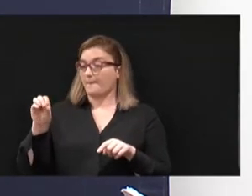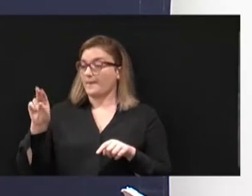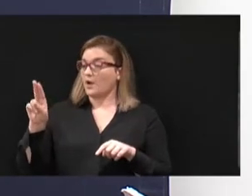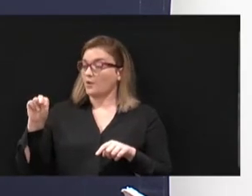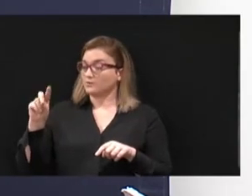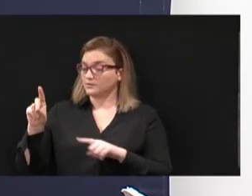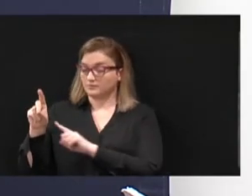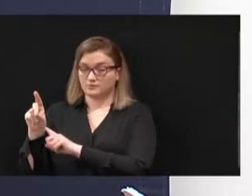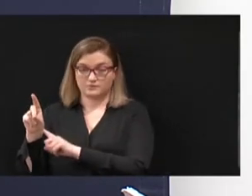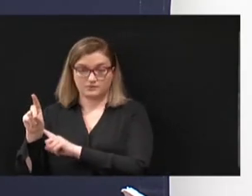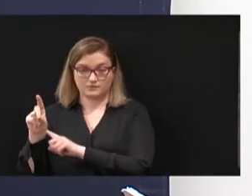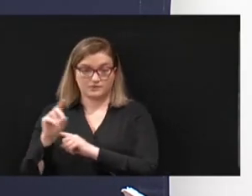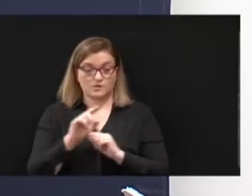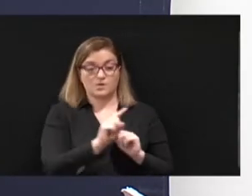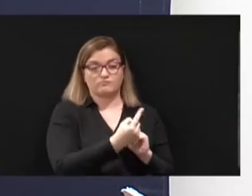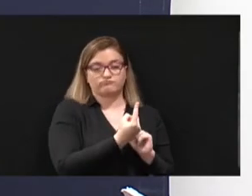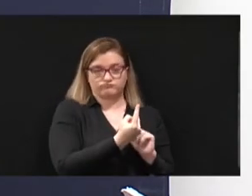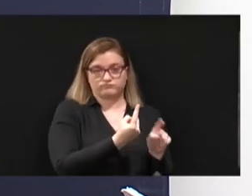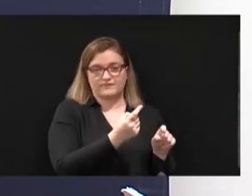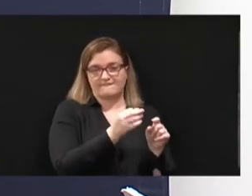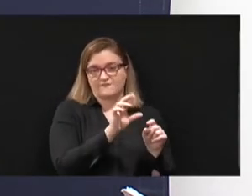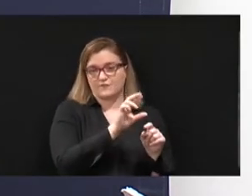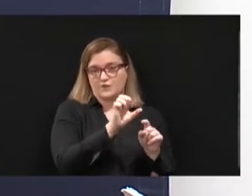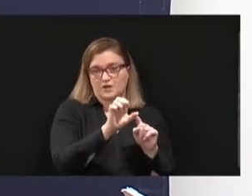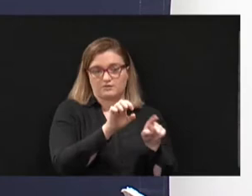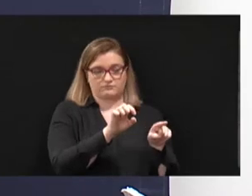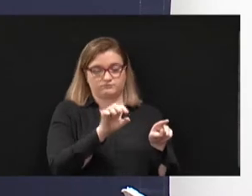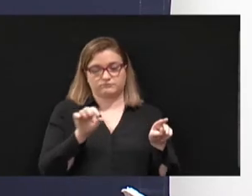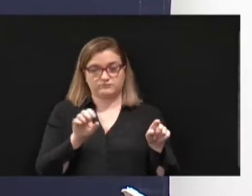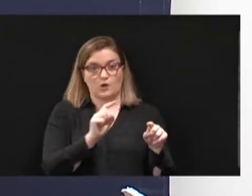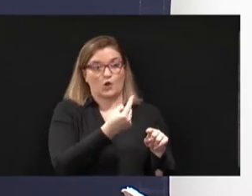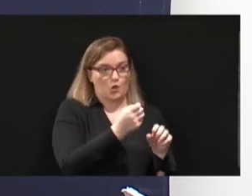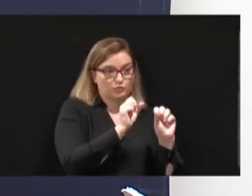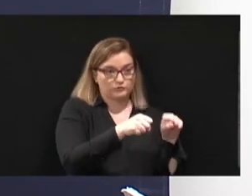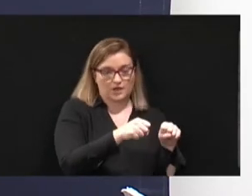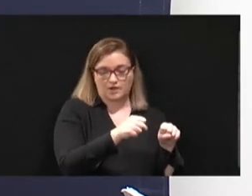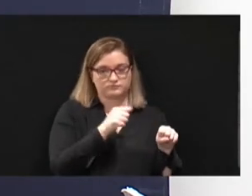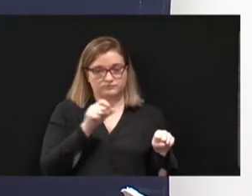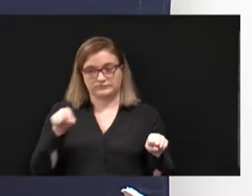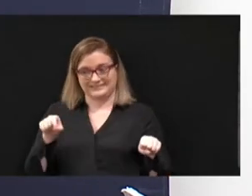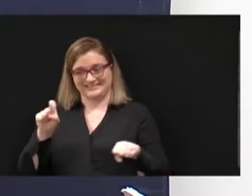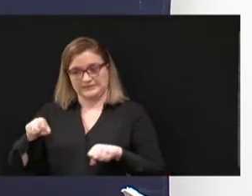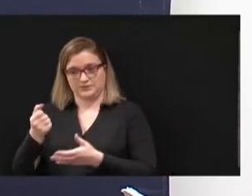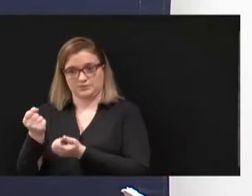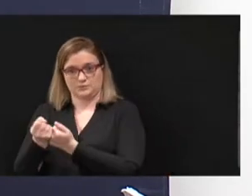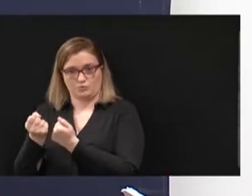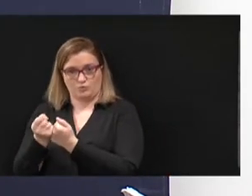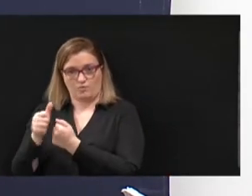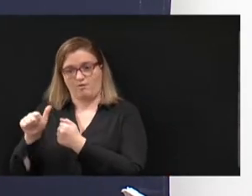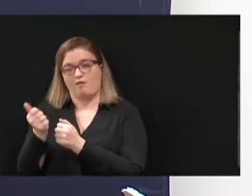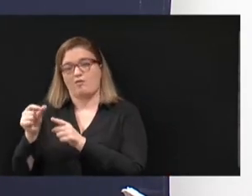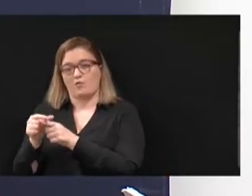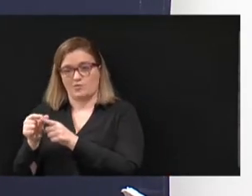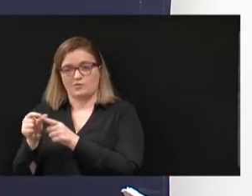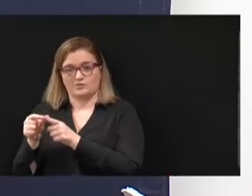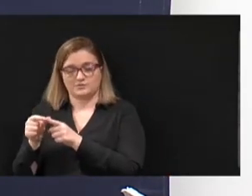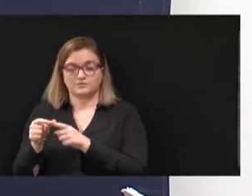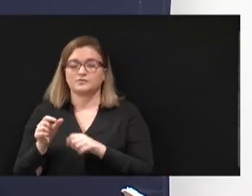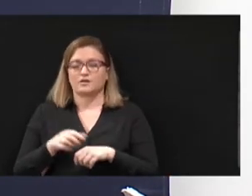little bit about morphology, I think day three, you will get an idea of free and bound